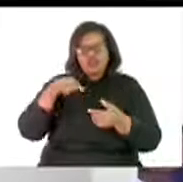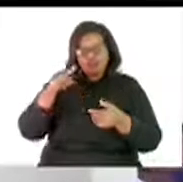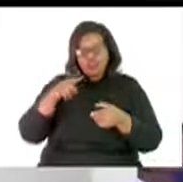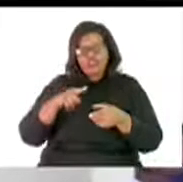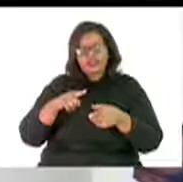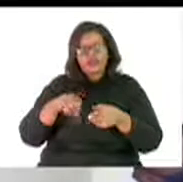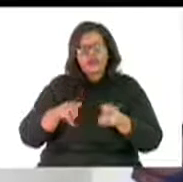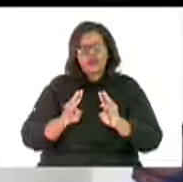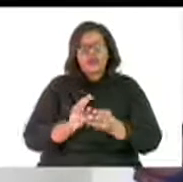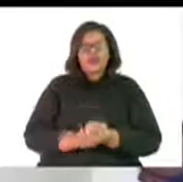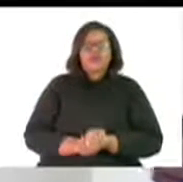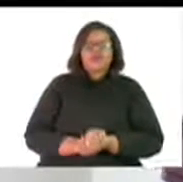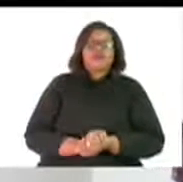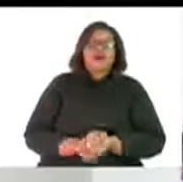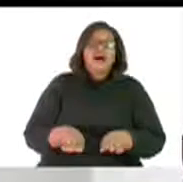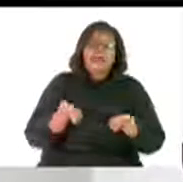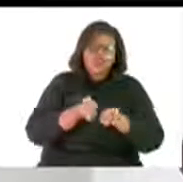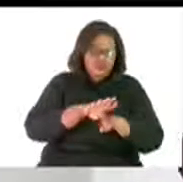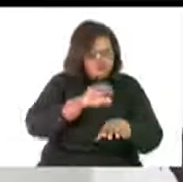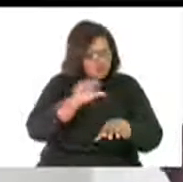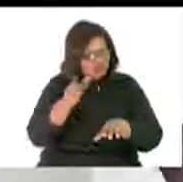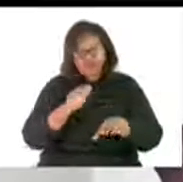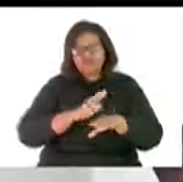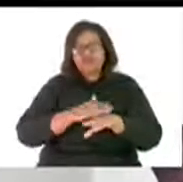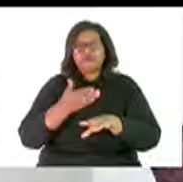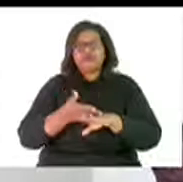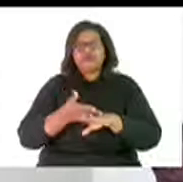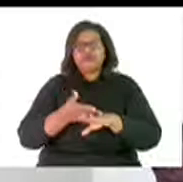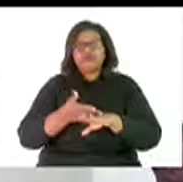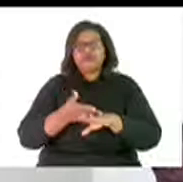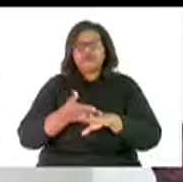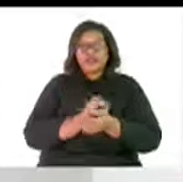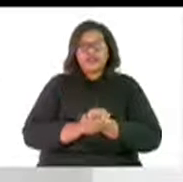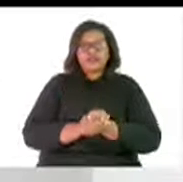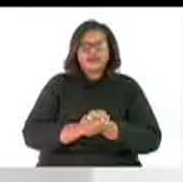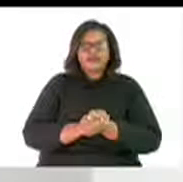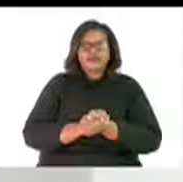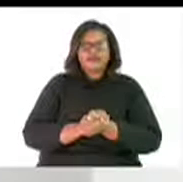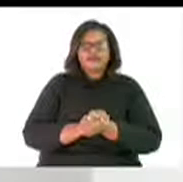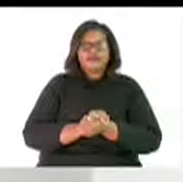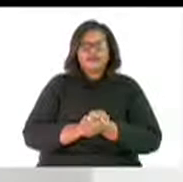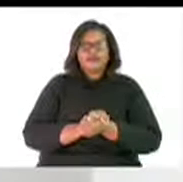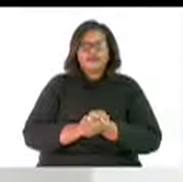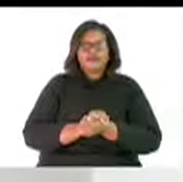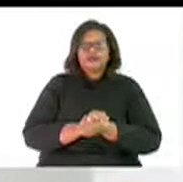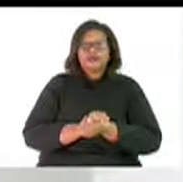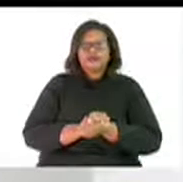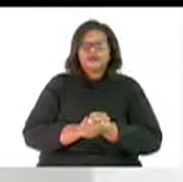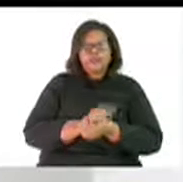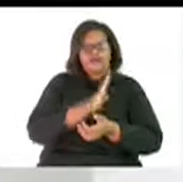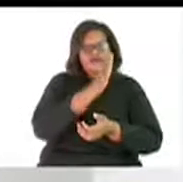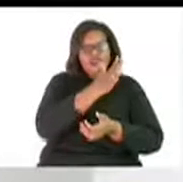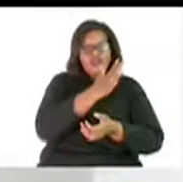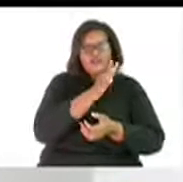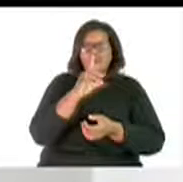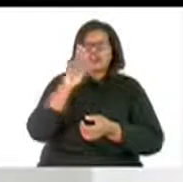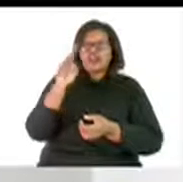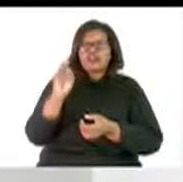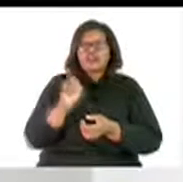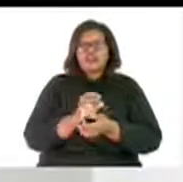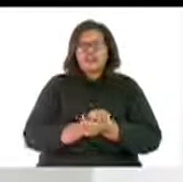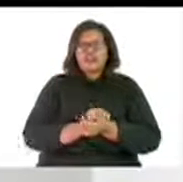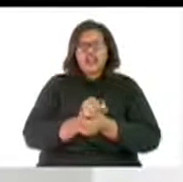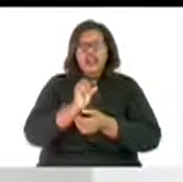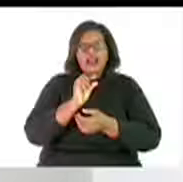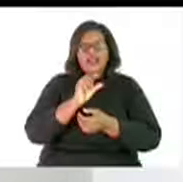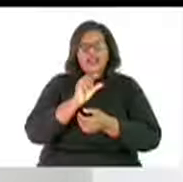example. Maybe if you miss something here, we can talk about and 10. These are the